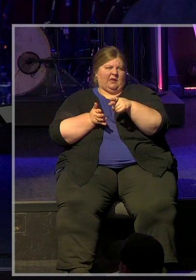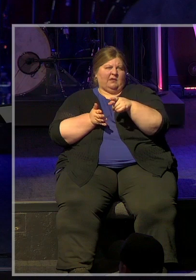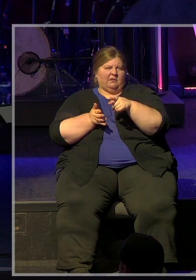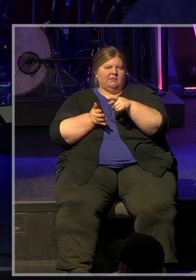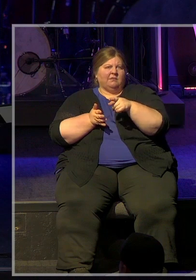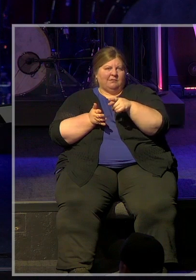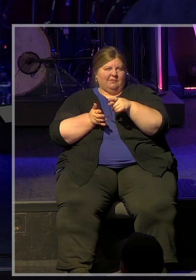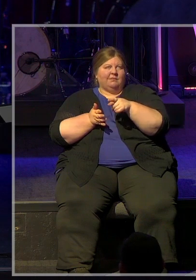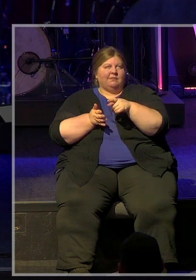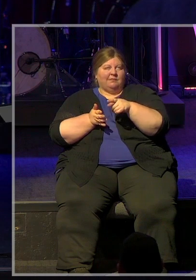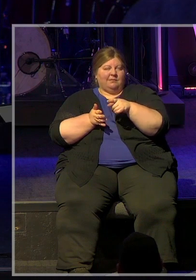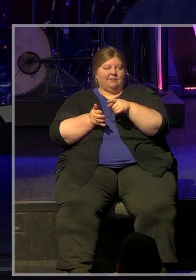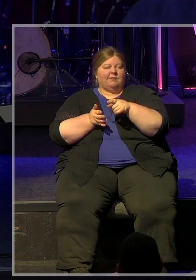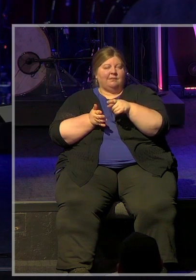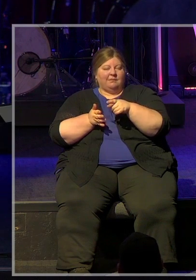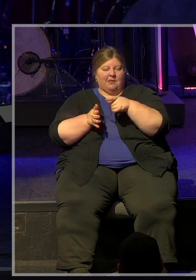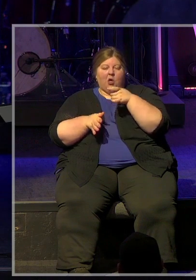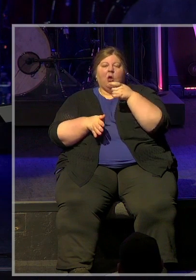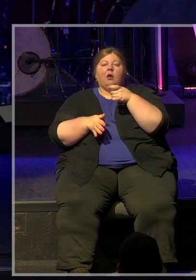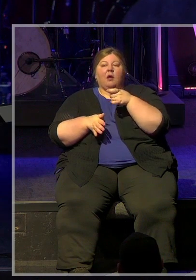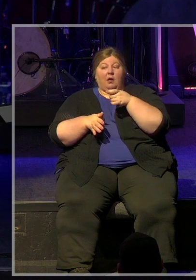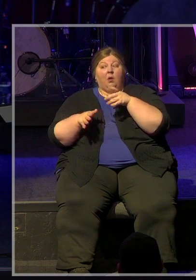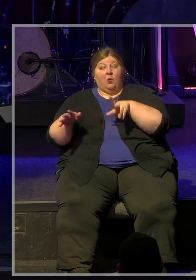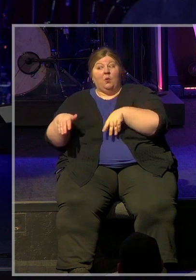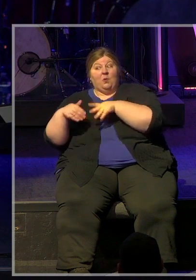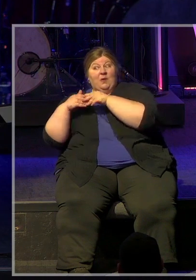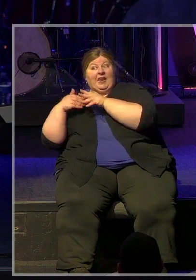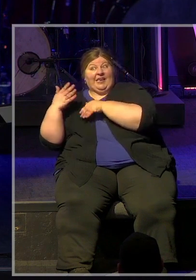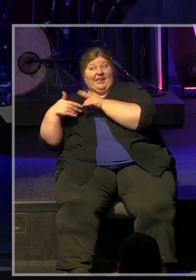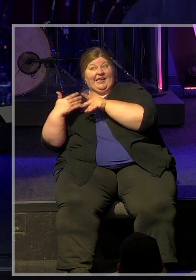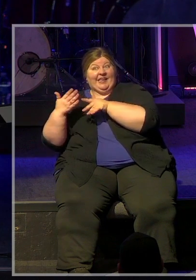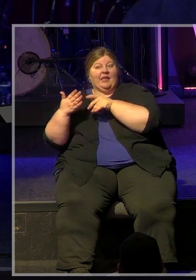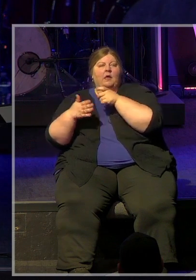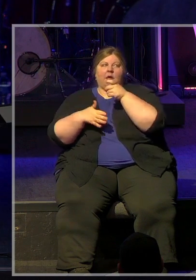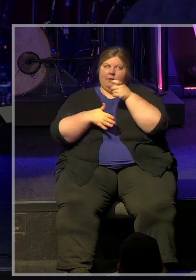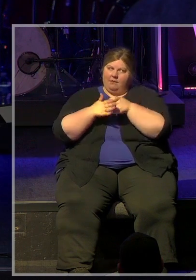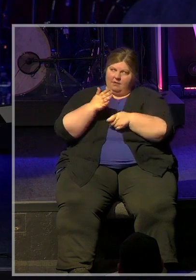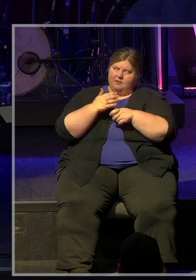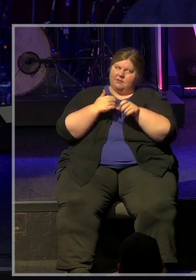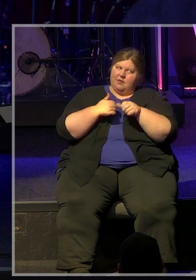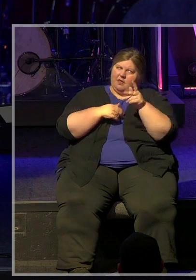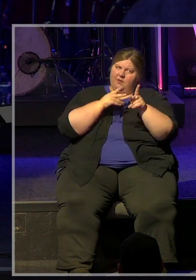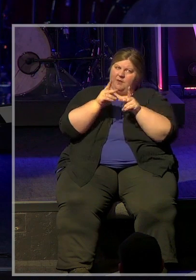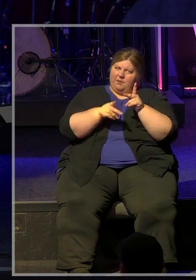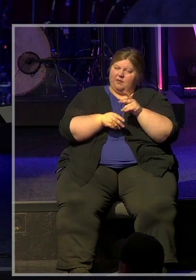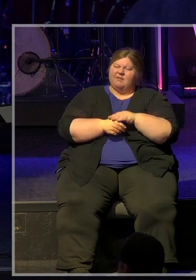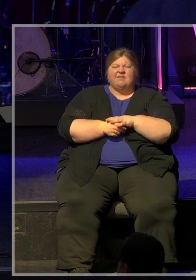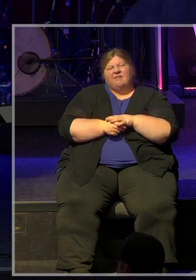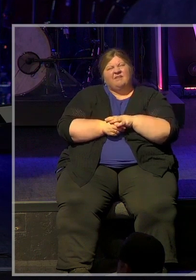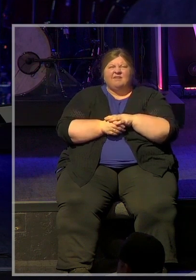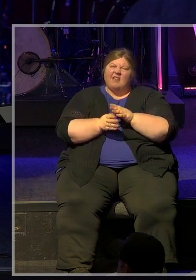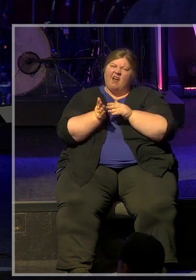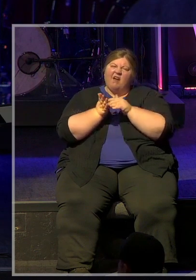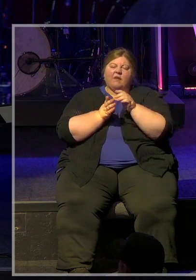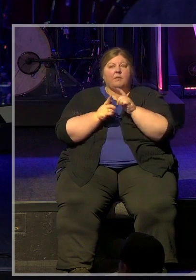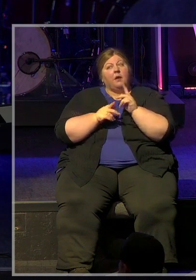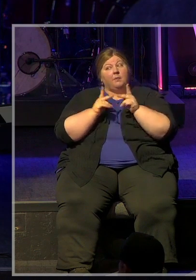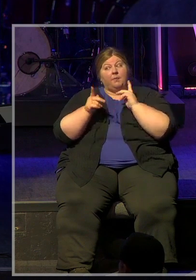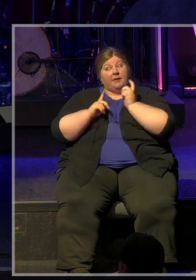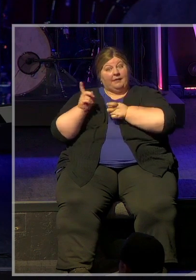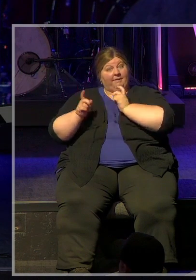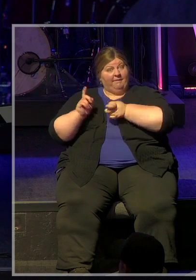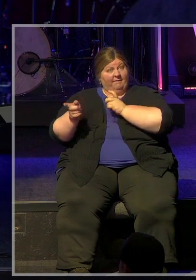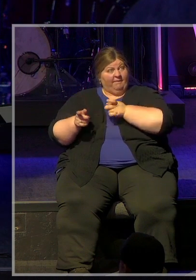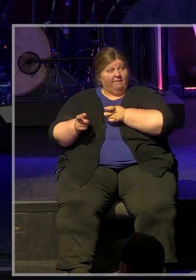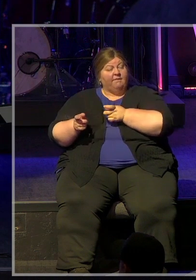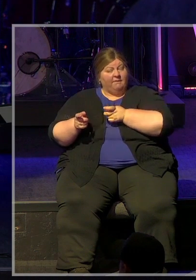So many weddings are at the cost of someone else. Not every wedding. But there's often gifts that people give, or